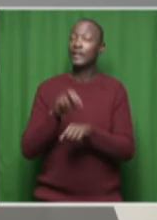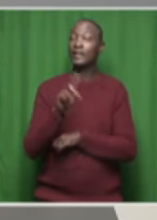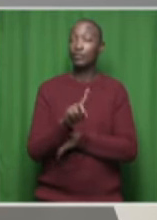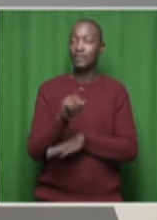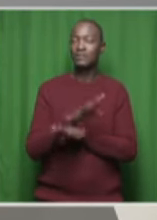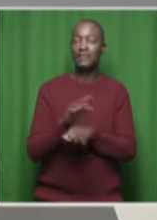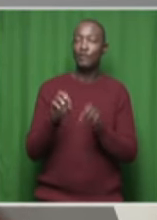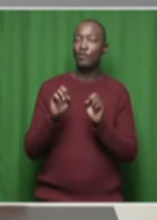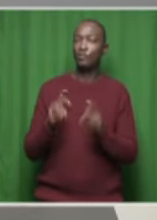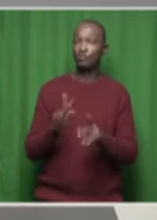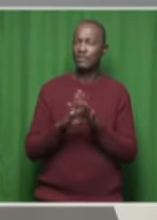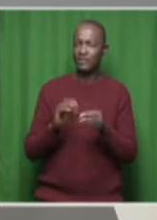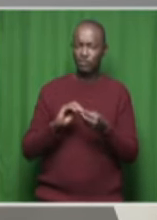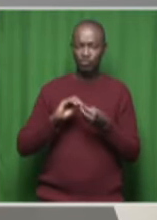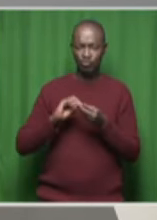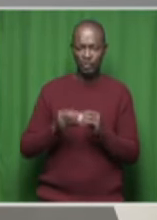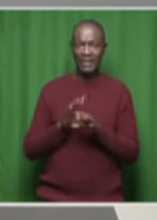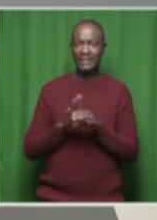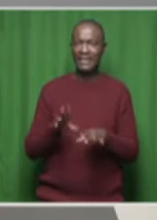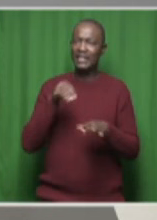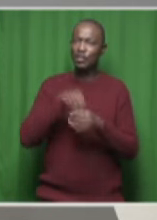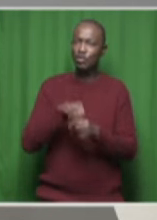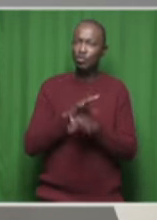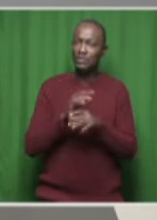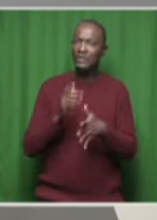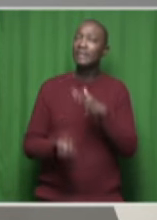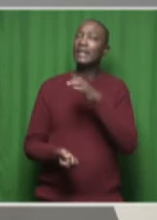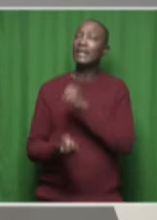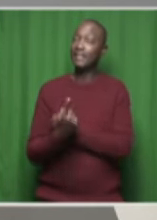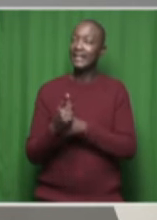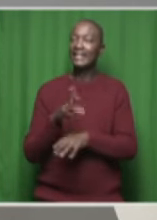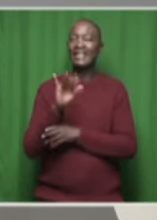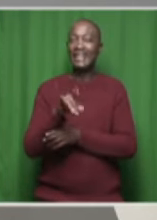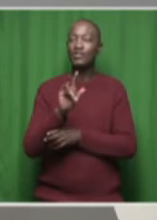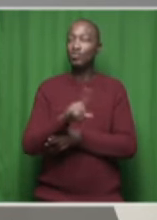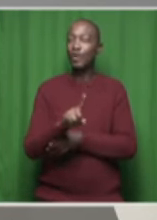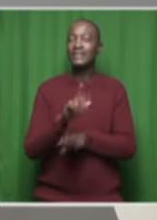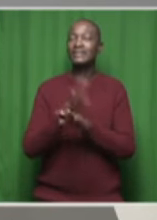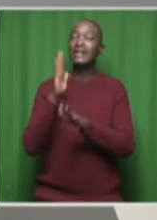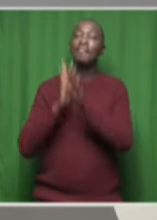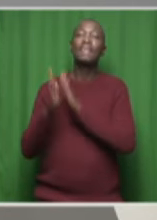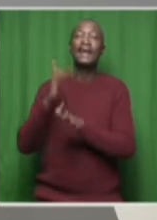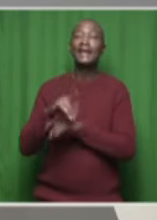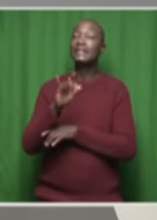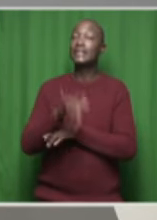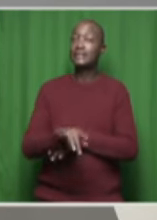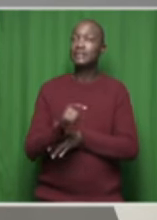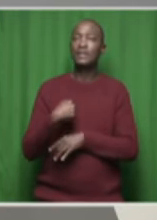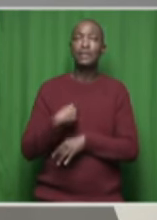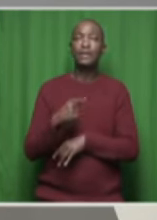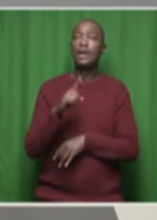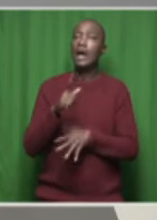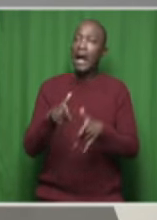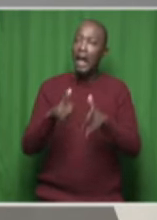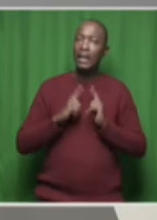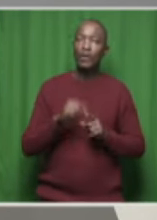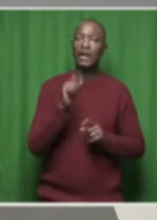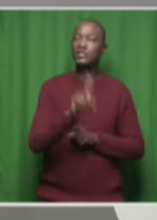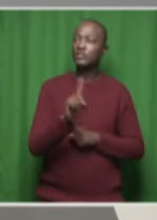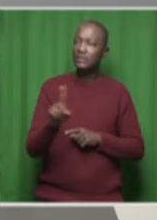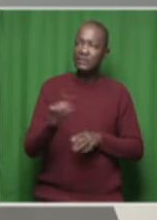an opportunity to create an inclusive event, and that's what heritage is, allowing us to each express where we come